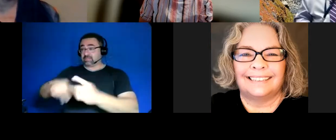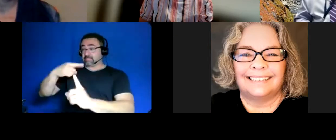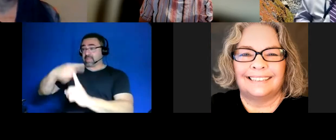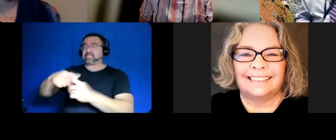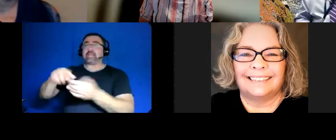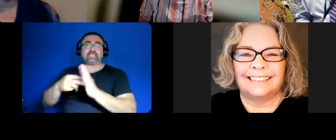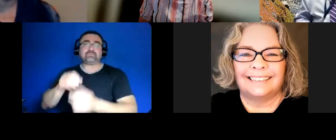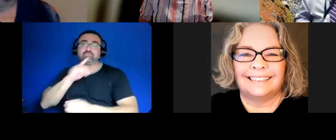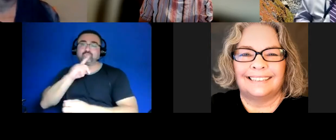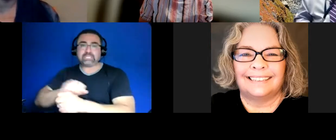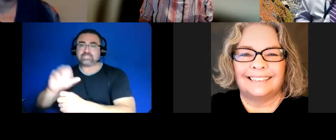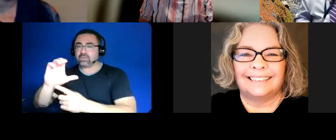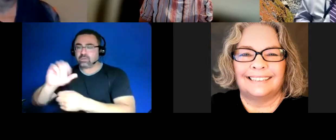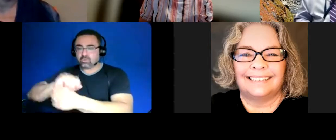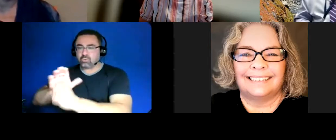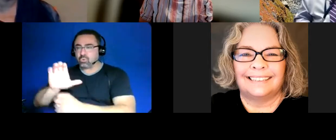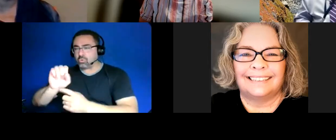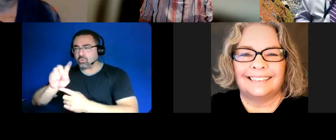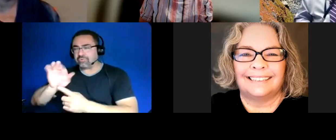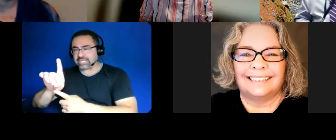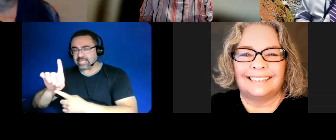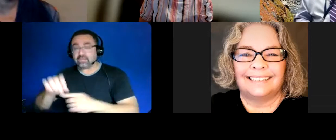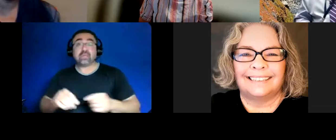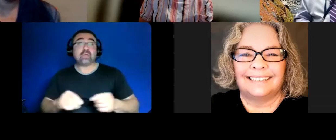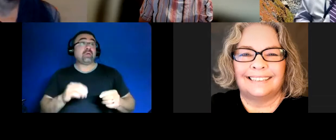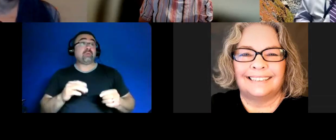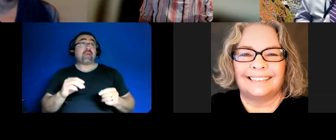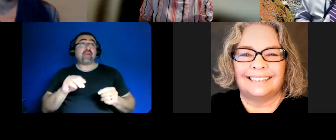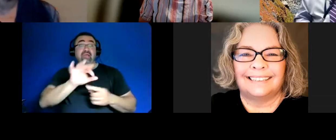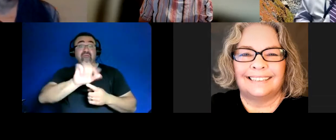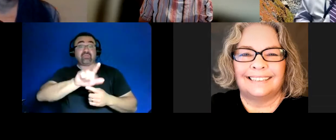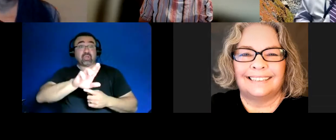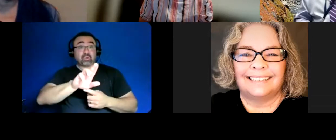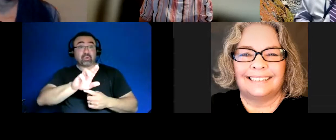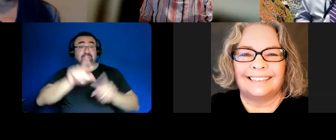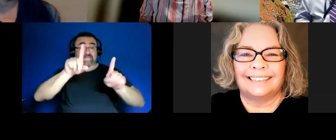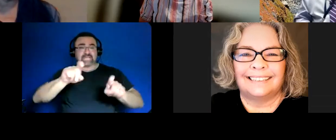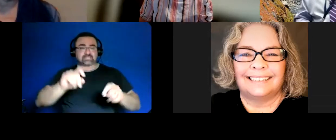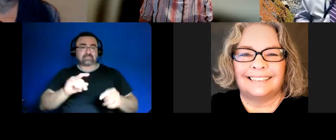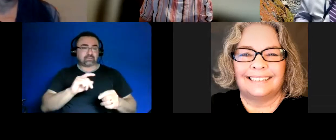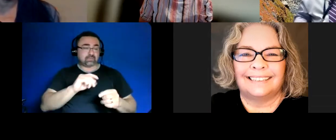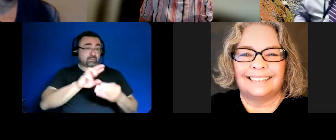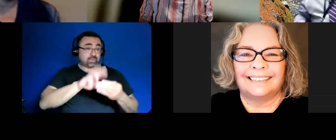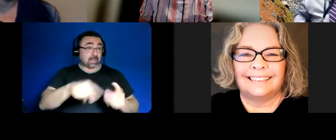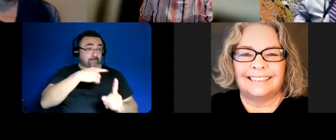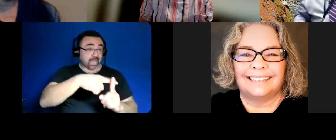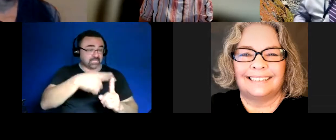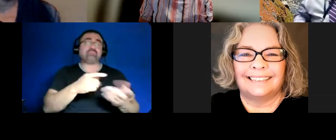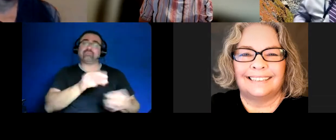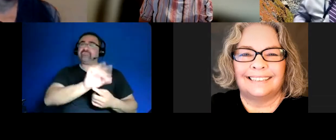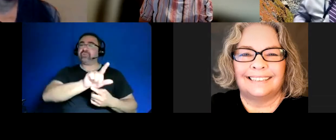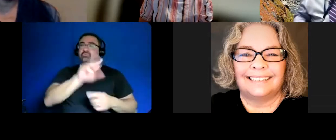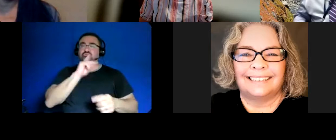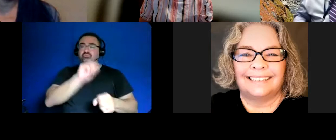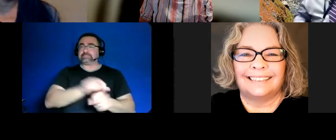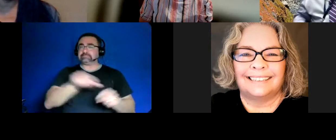If someone is tested for the flu and the test is positive for the flu, that is the flu. We're able to distinguish that. What